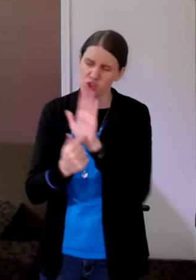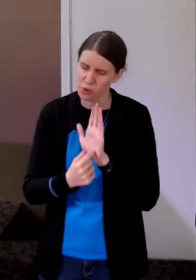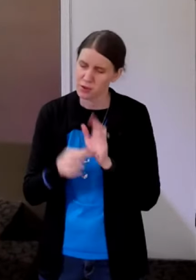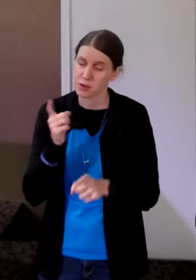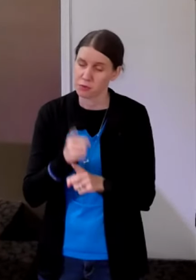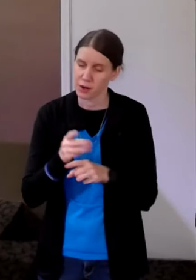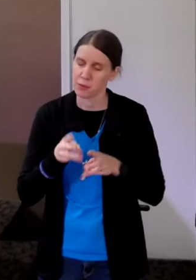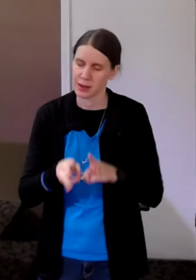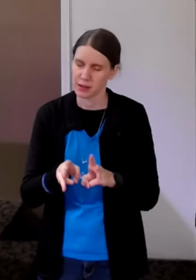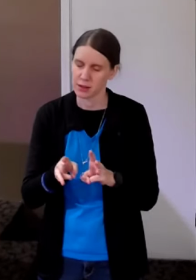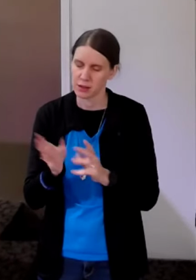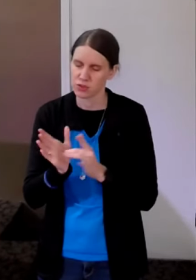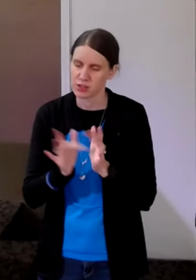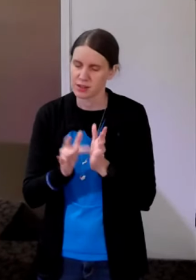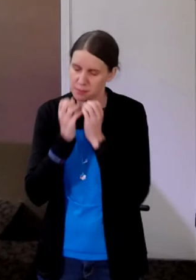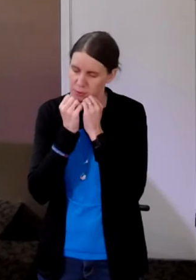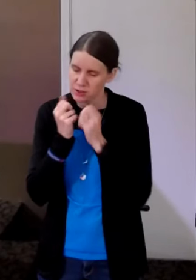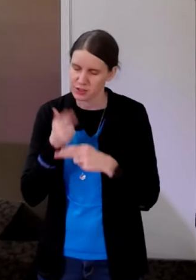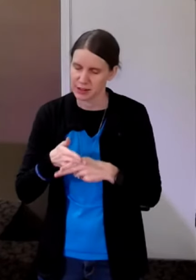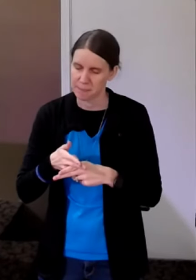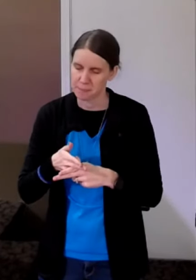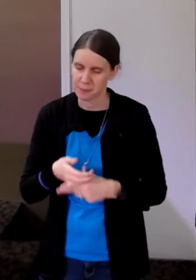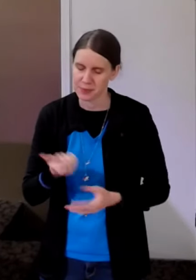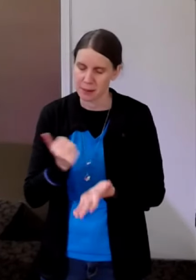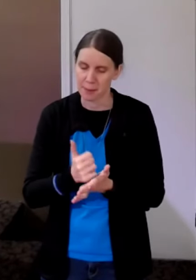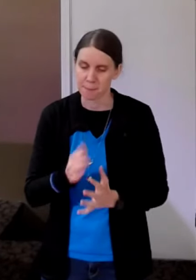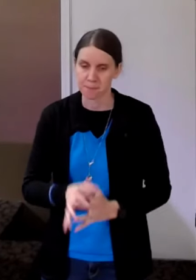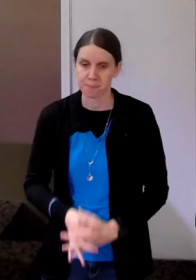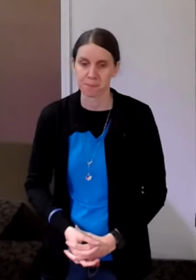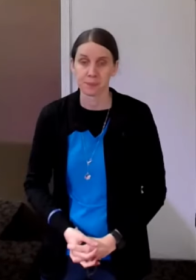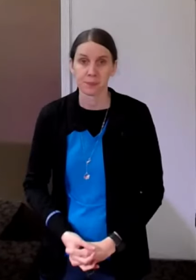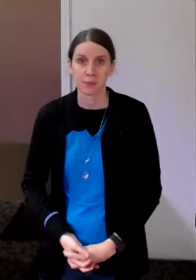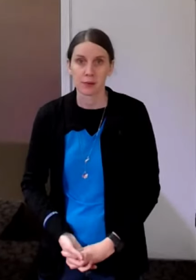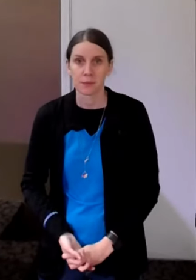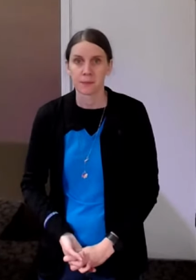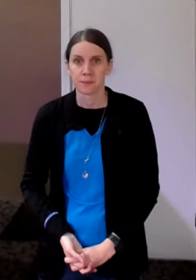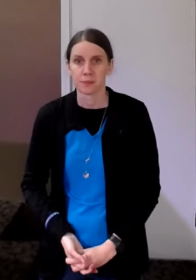way. In Jesus' precious name, amen.